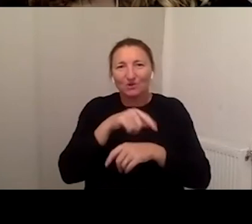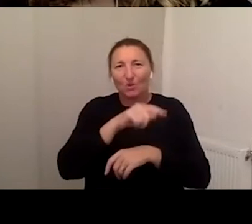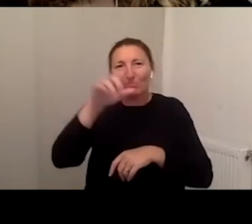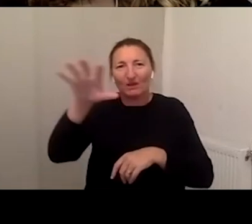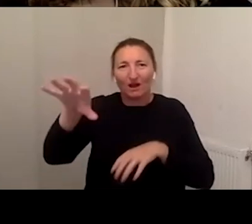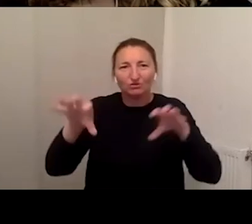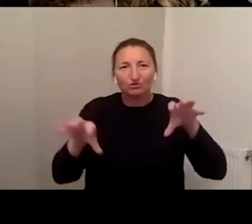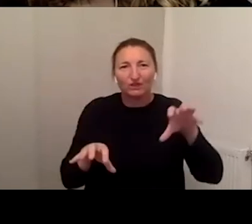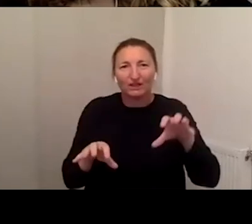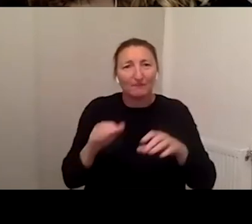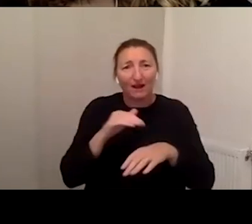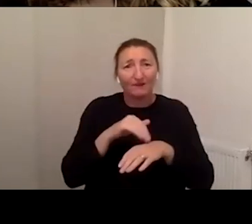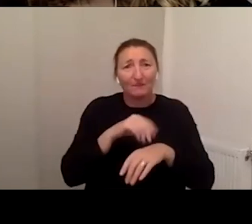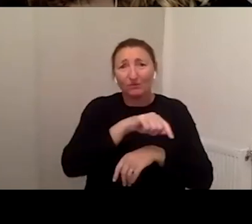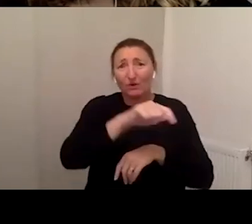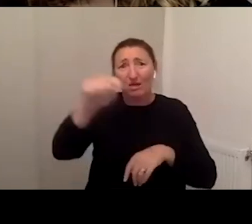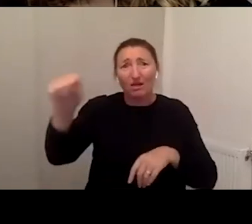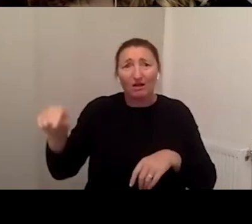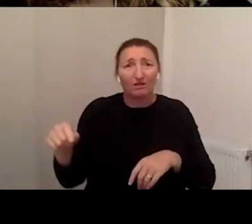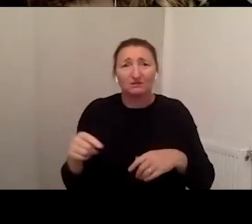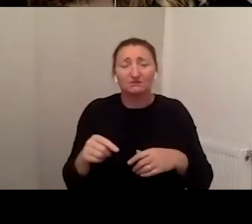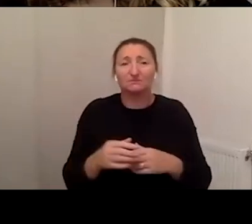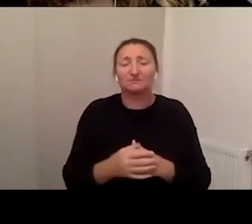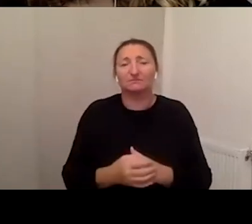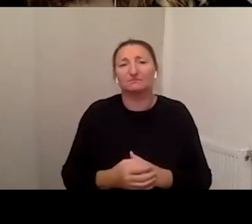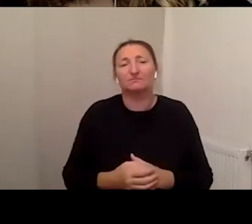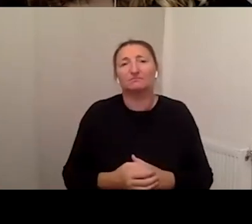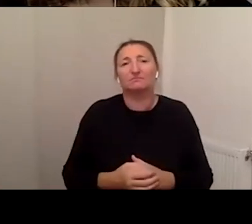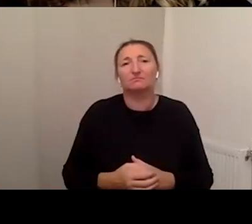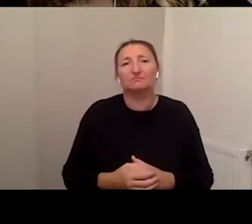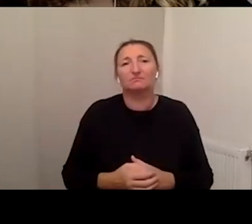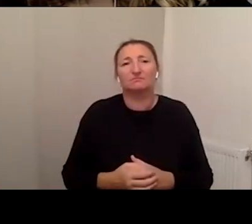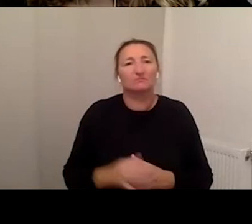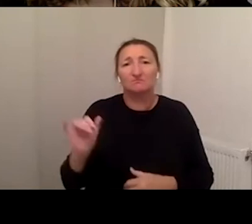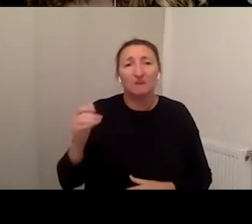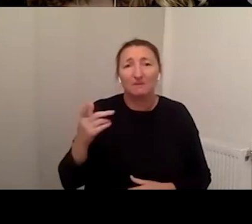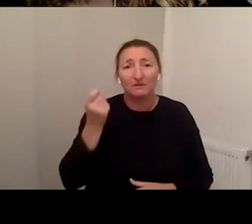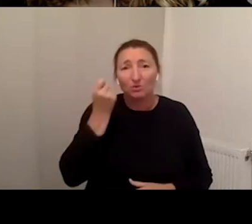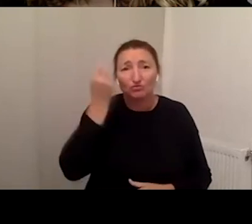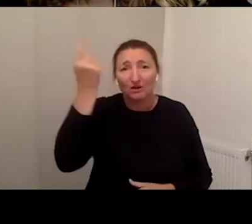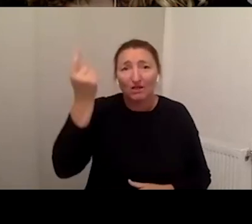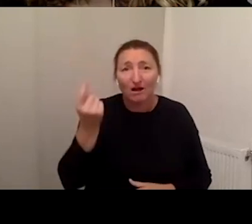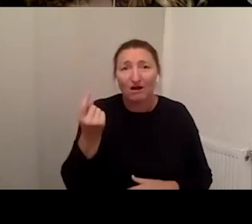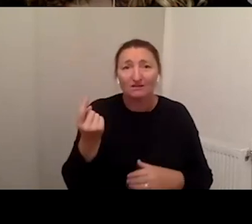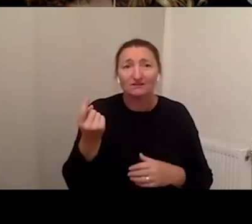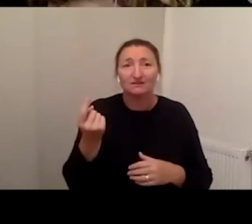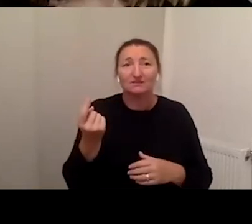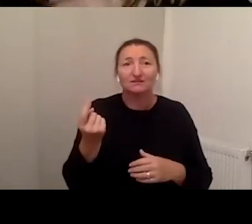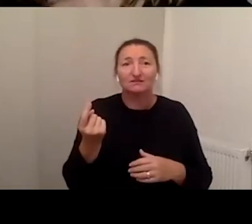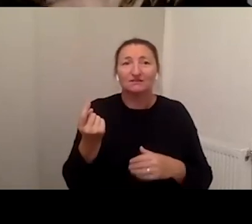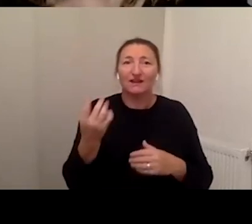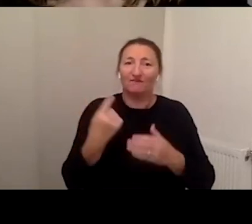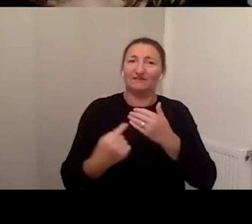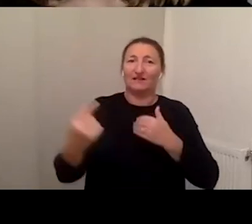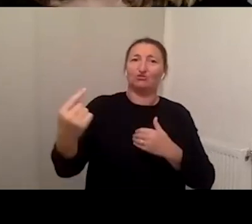offsets that impacts everybody. And we, I don't know if people realize this, but it's not just centralized and